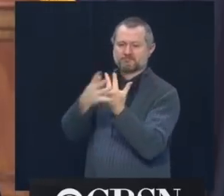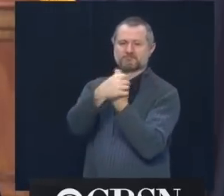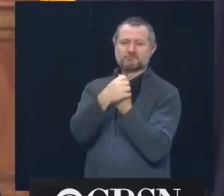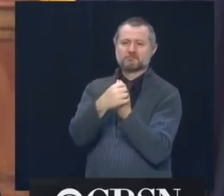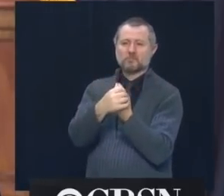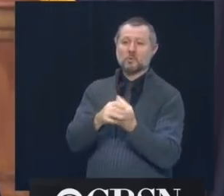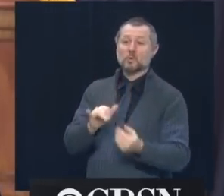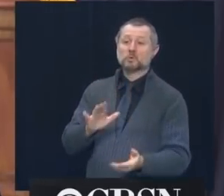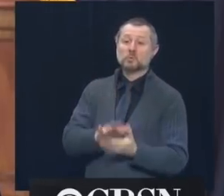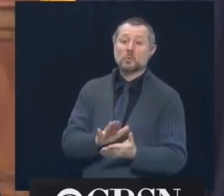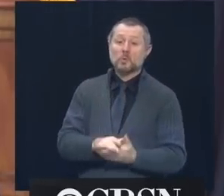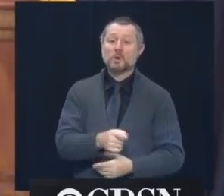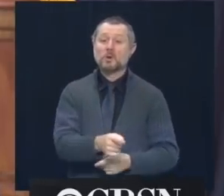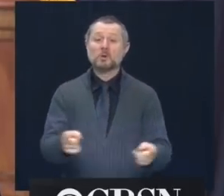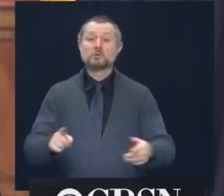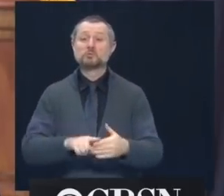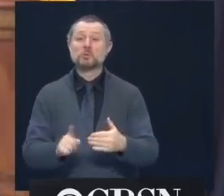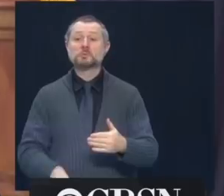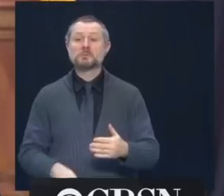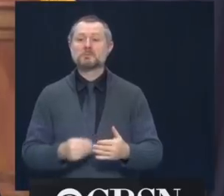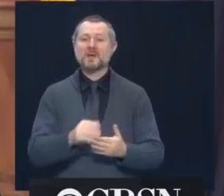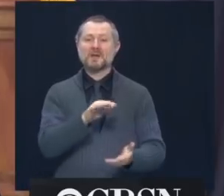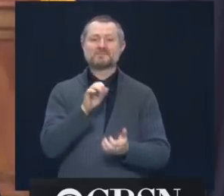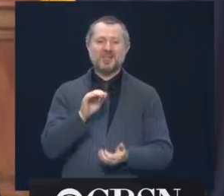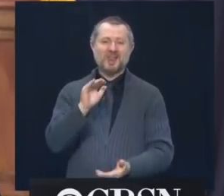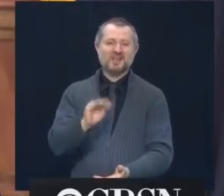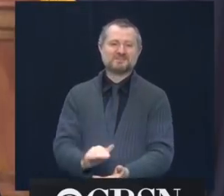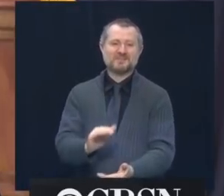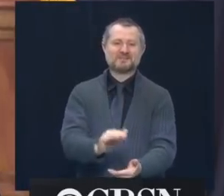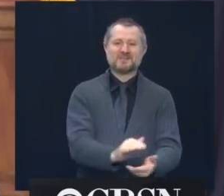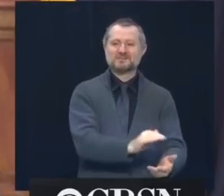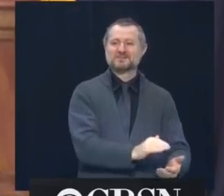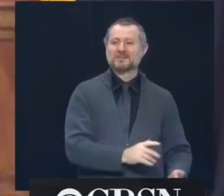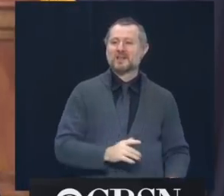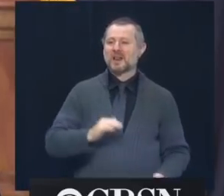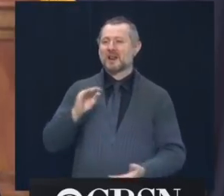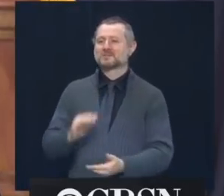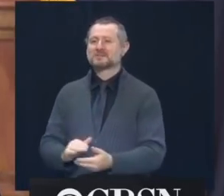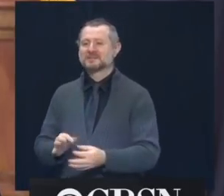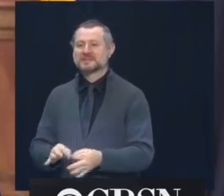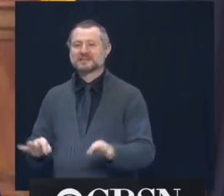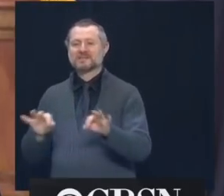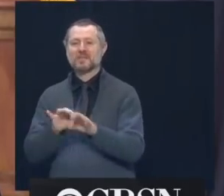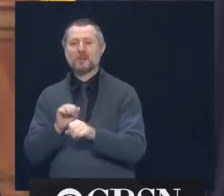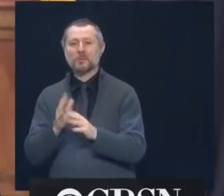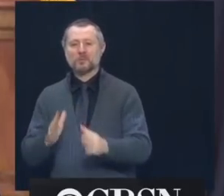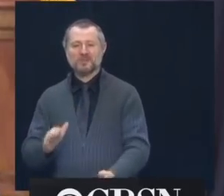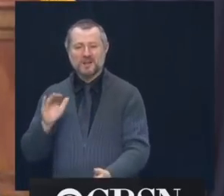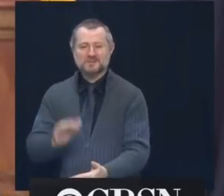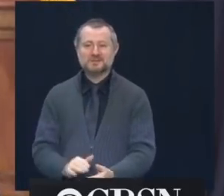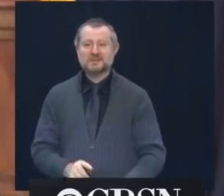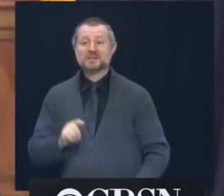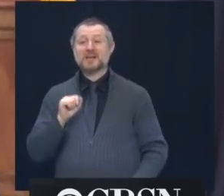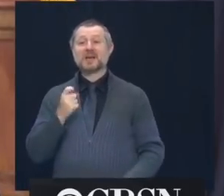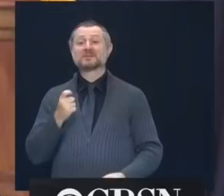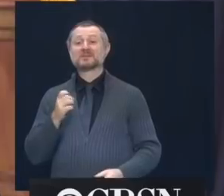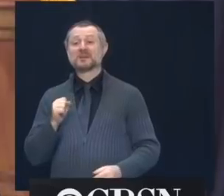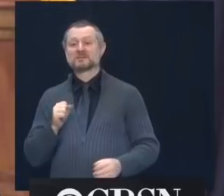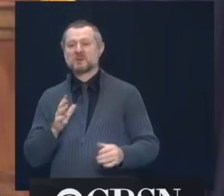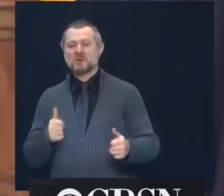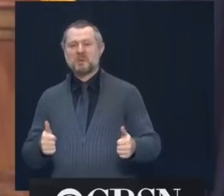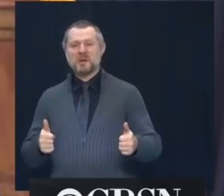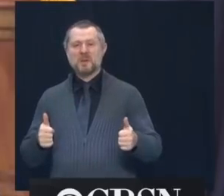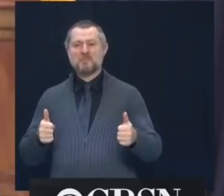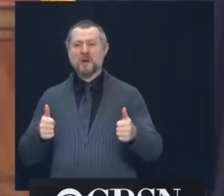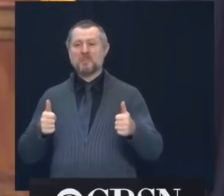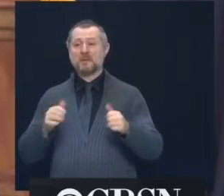Schools will get less funding. There will be fewer essential workers. Taxes will go up, and it will hurt